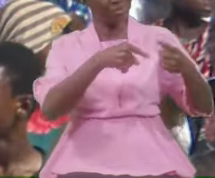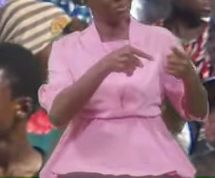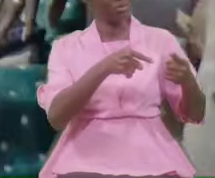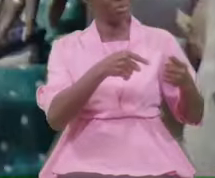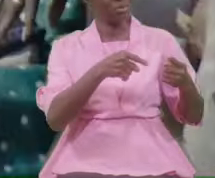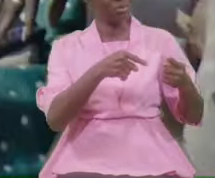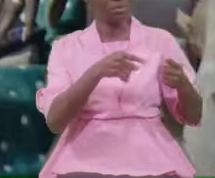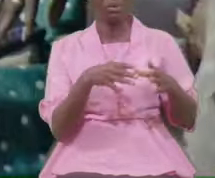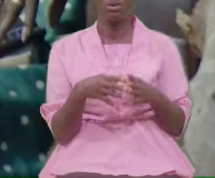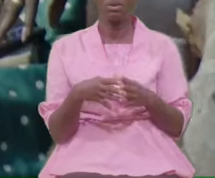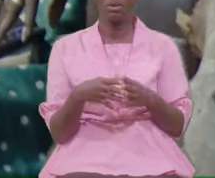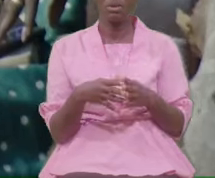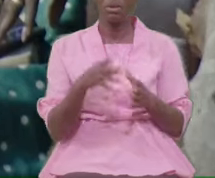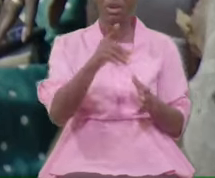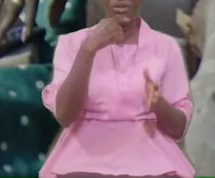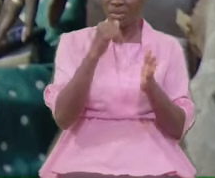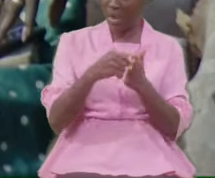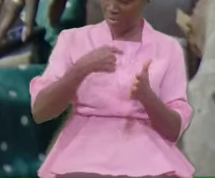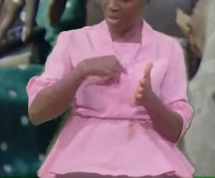are for